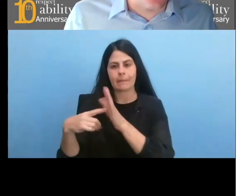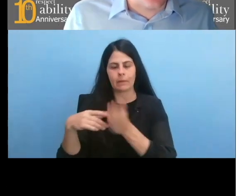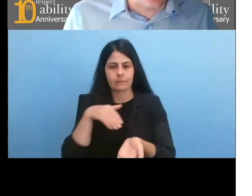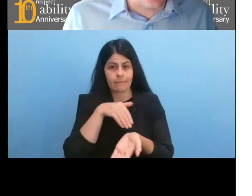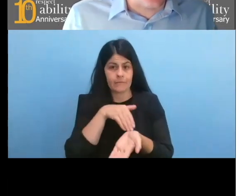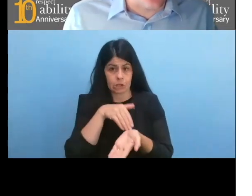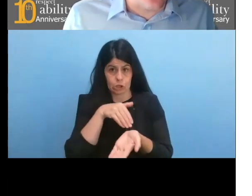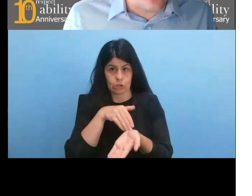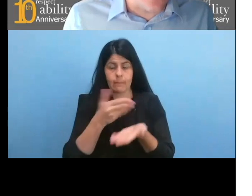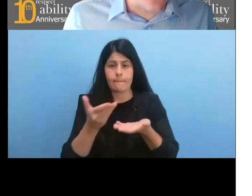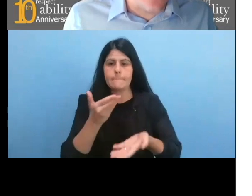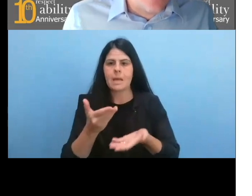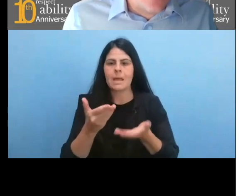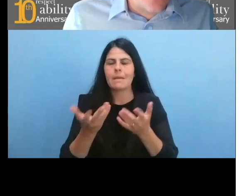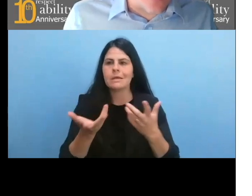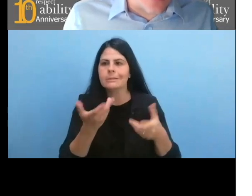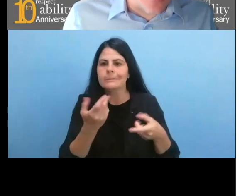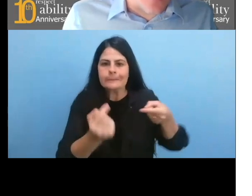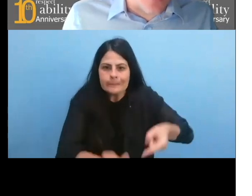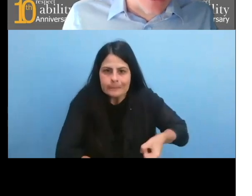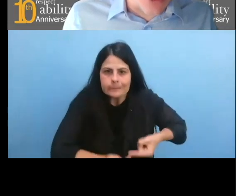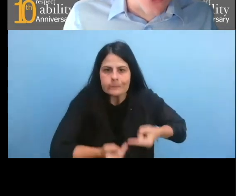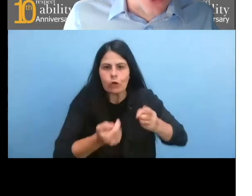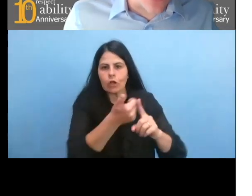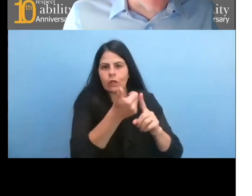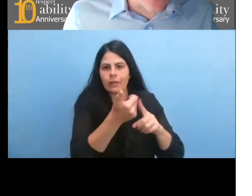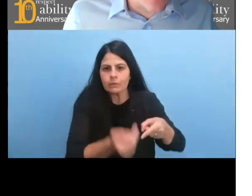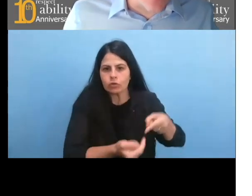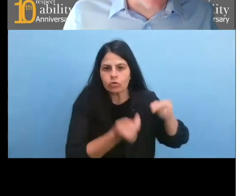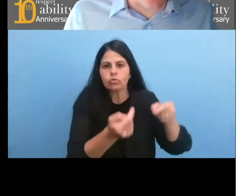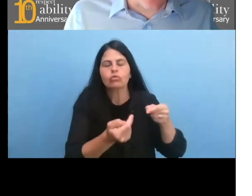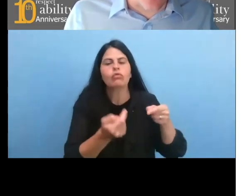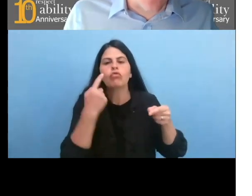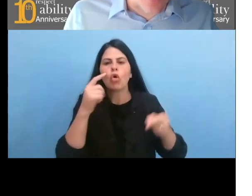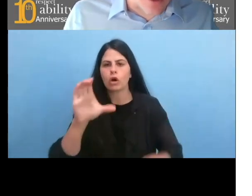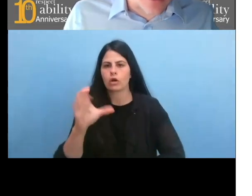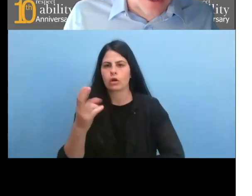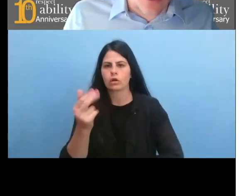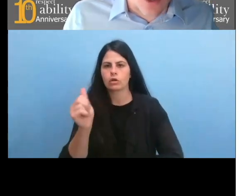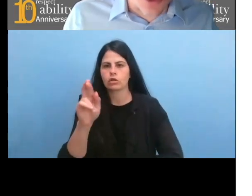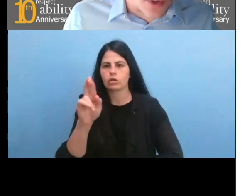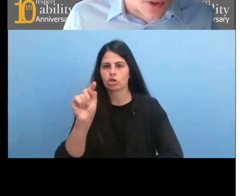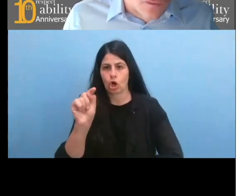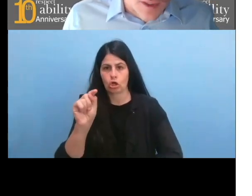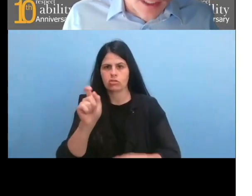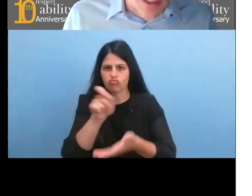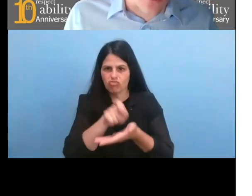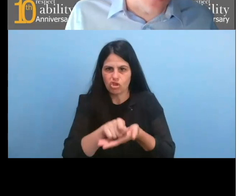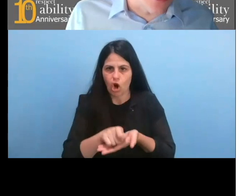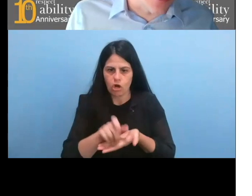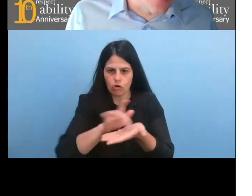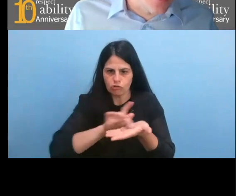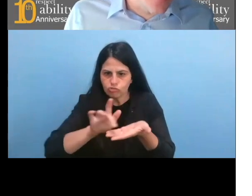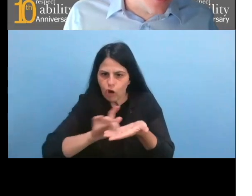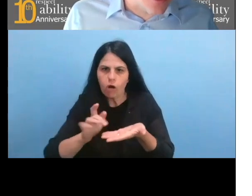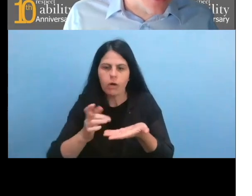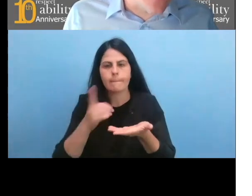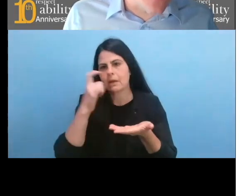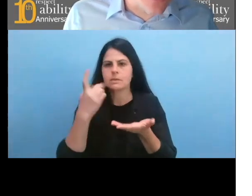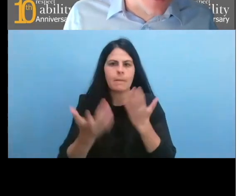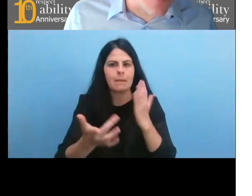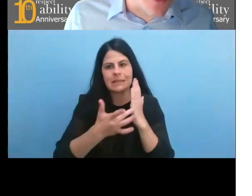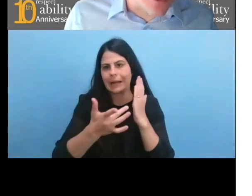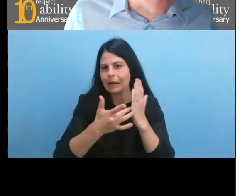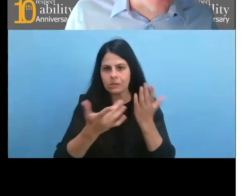a physician may struggle with the ability to chart because of technological interface or because